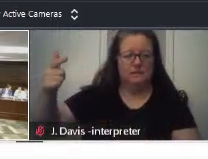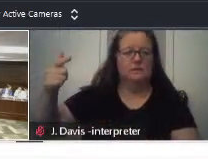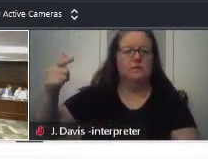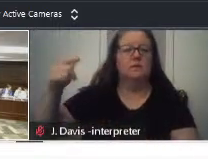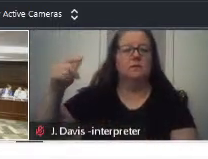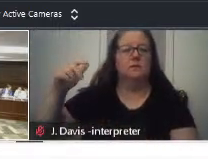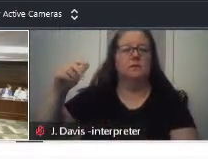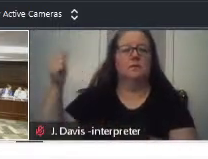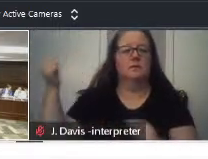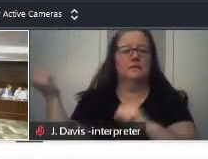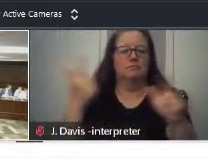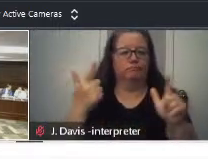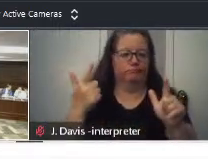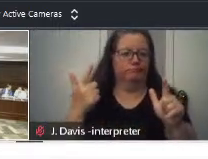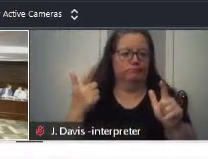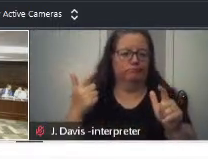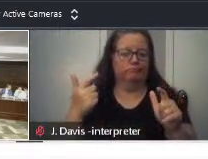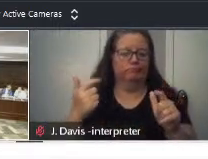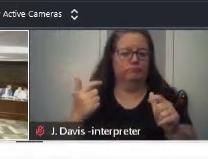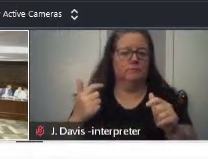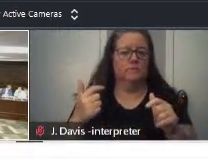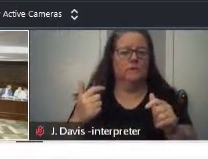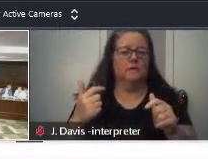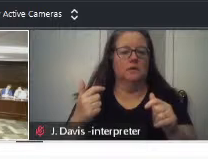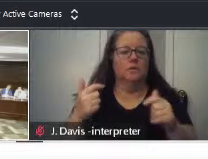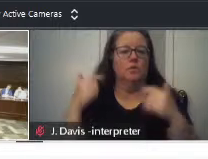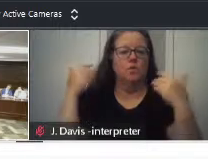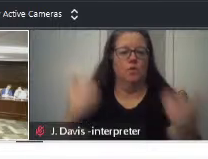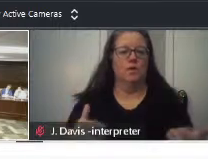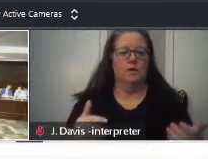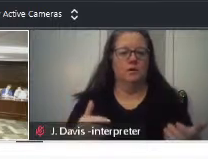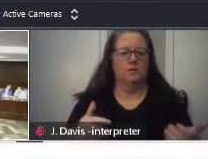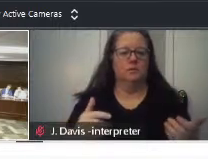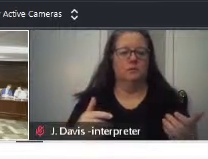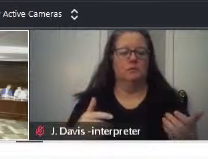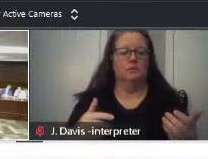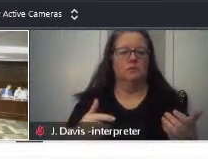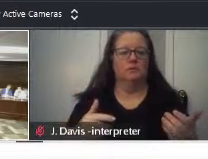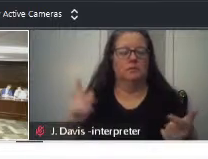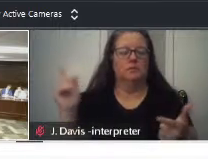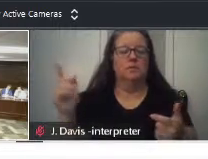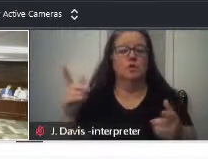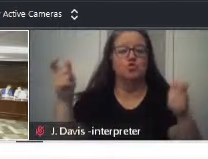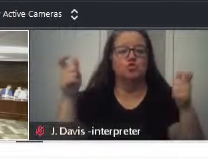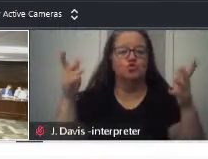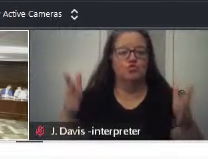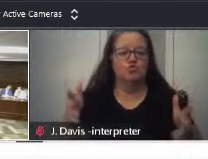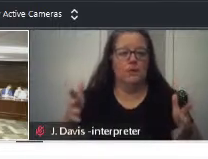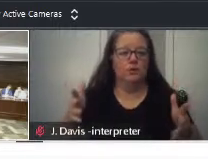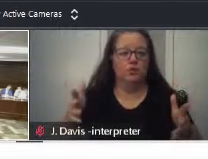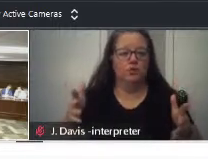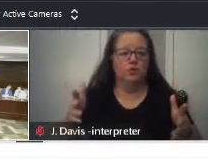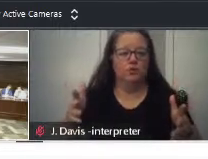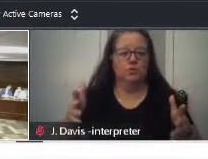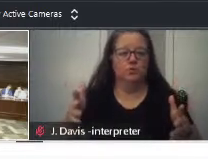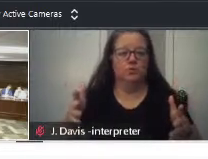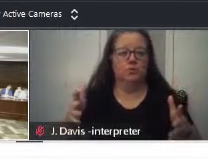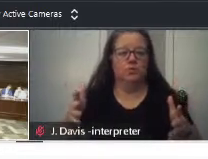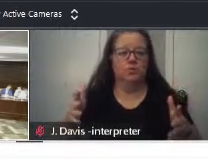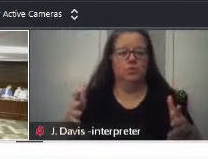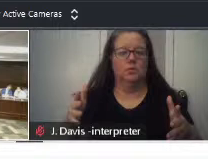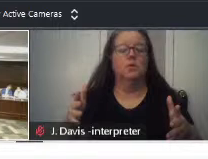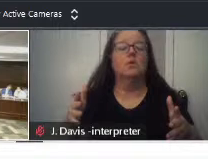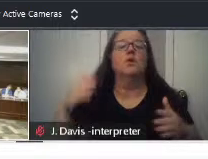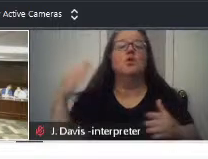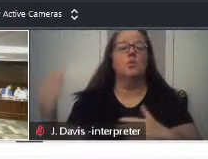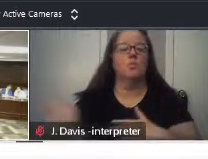of members on this body. Someone from the administration to speak to this item. Directors. Yes, sir. It's a great day. Good morning,